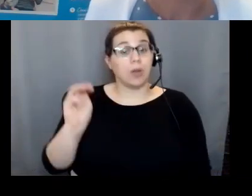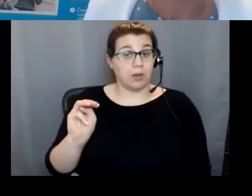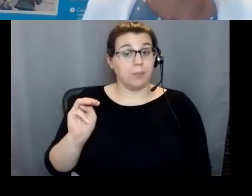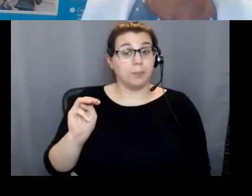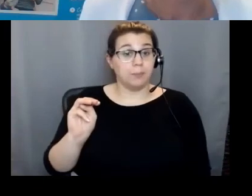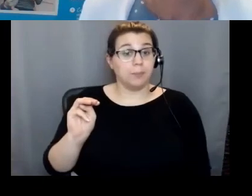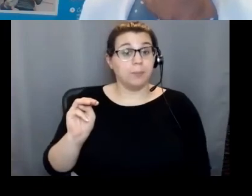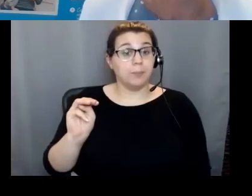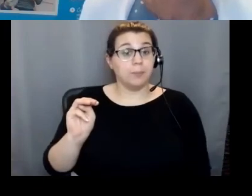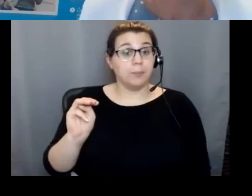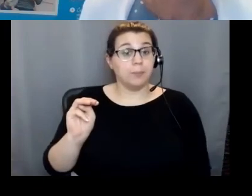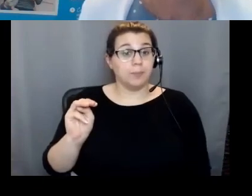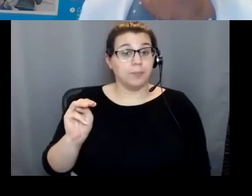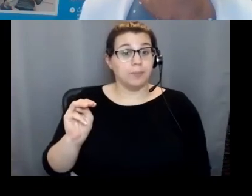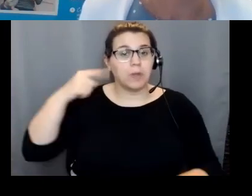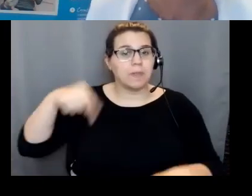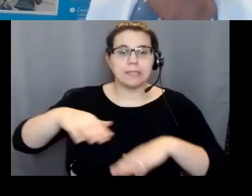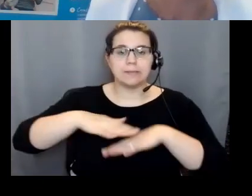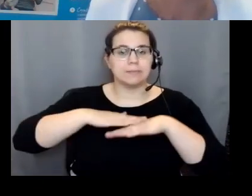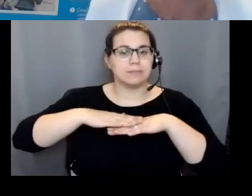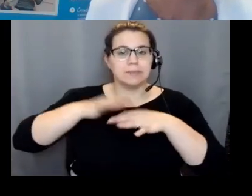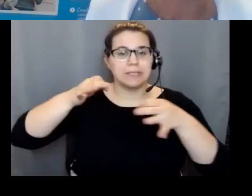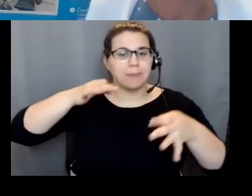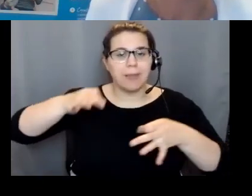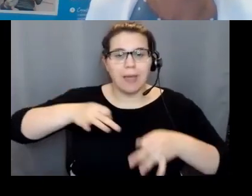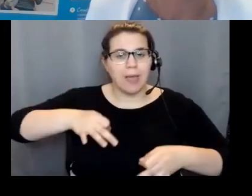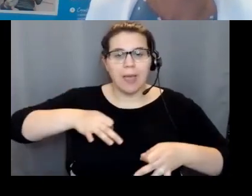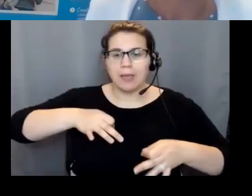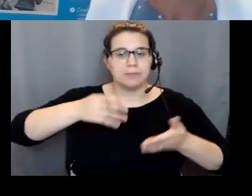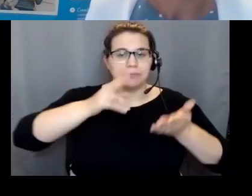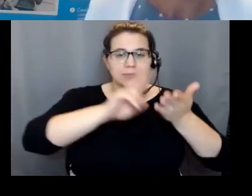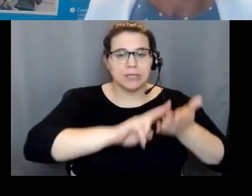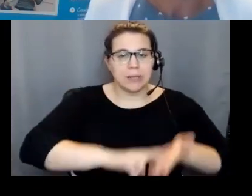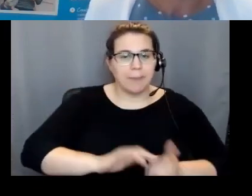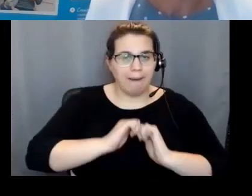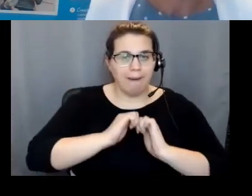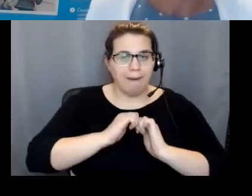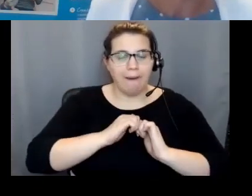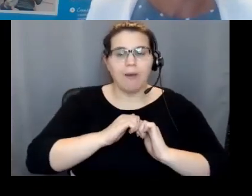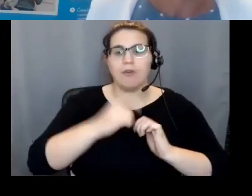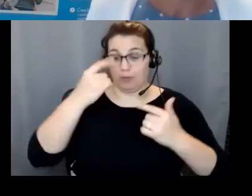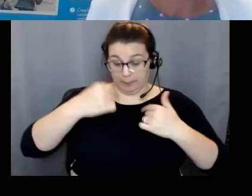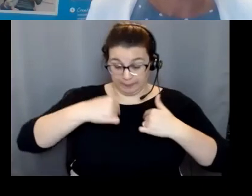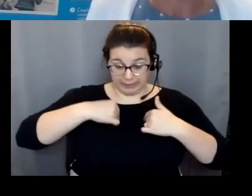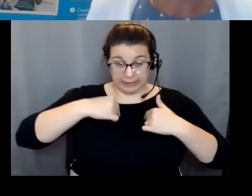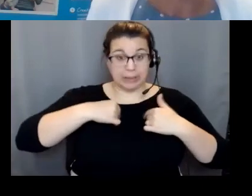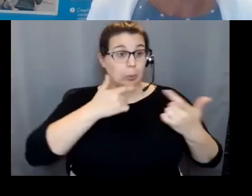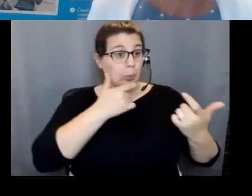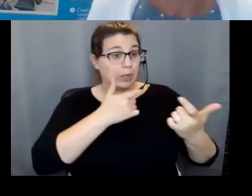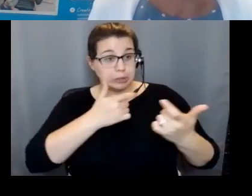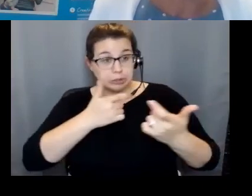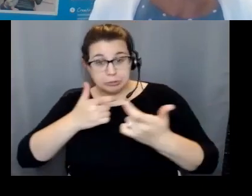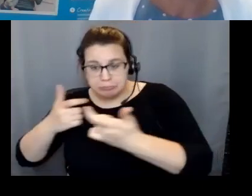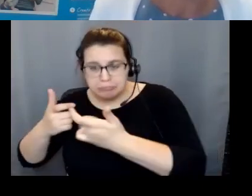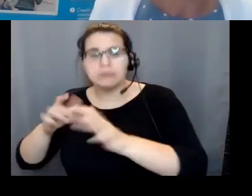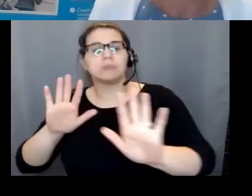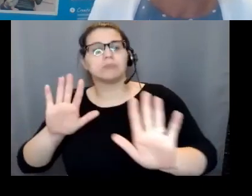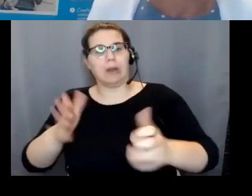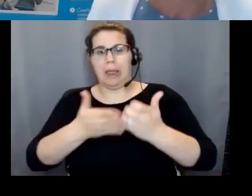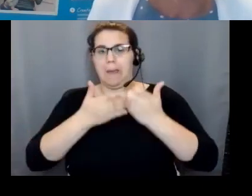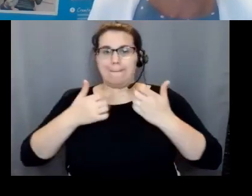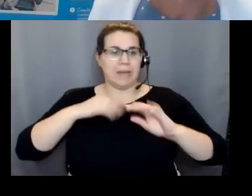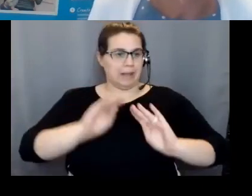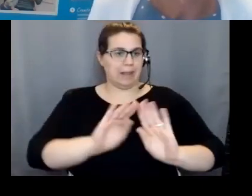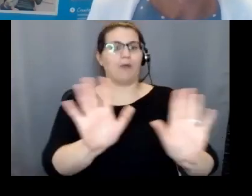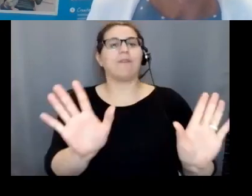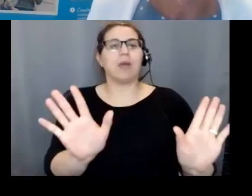this overview, the enrollment walkthrough. I think it's incredibly helpful for myself watching it. It's helped to